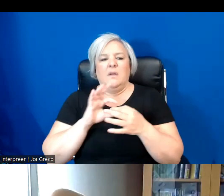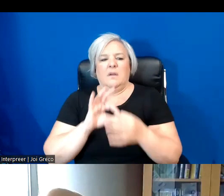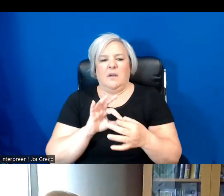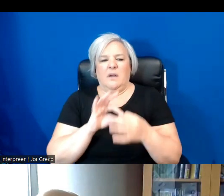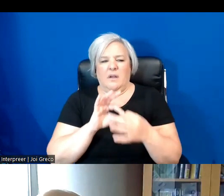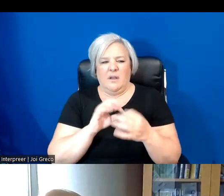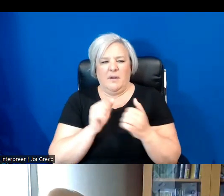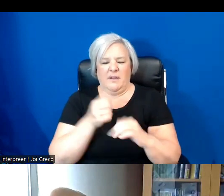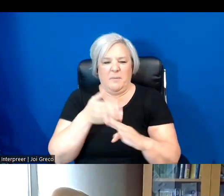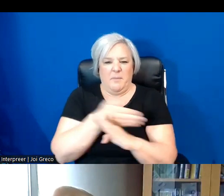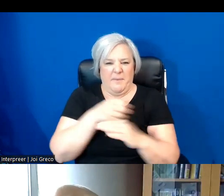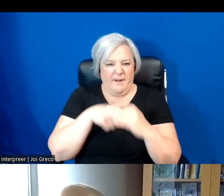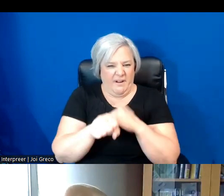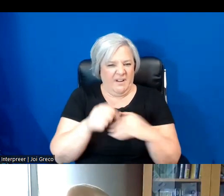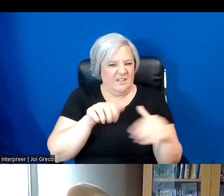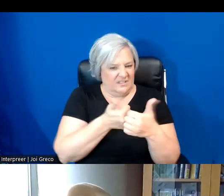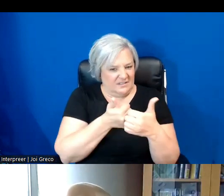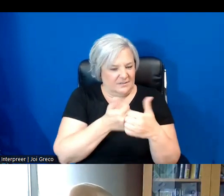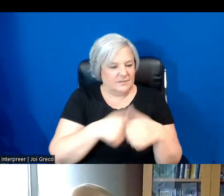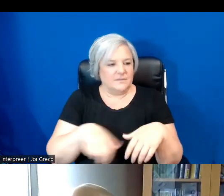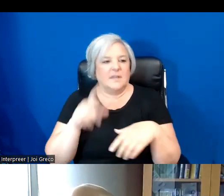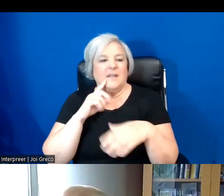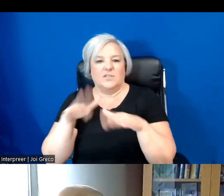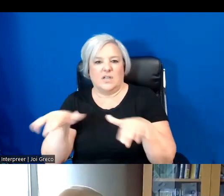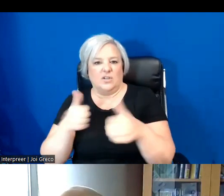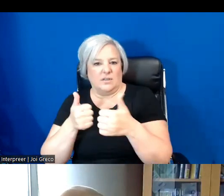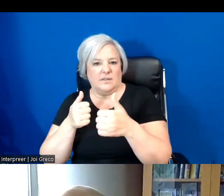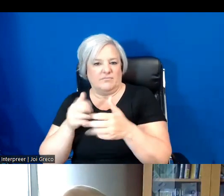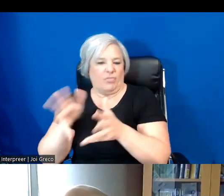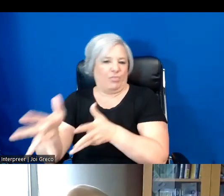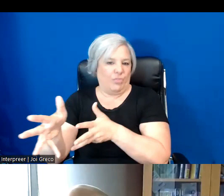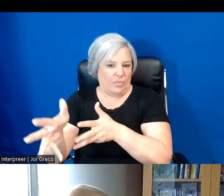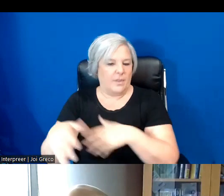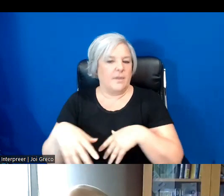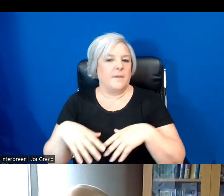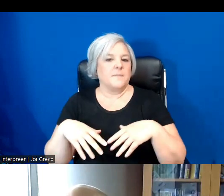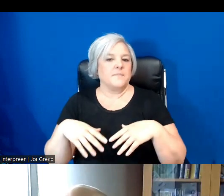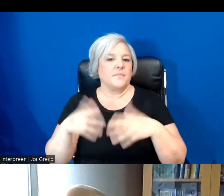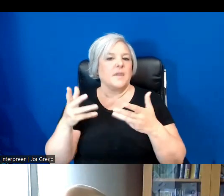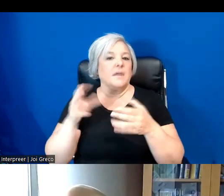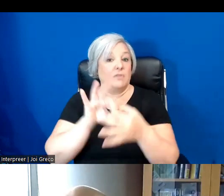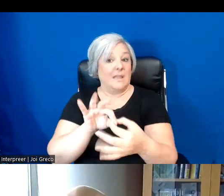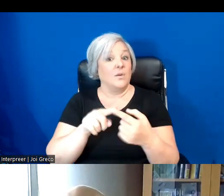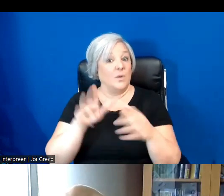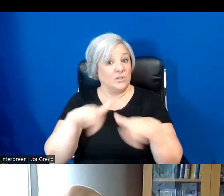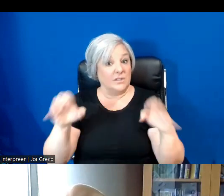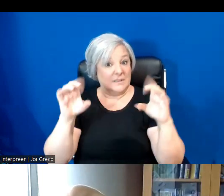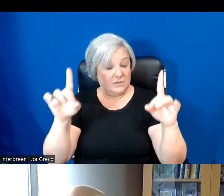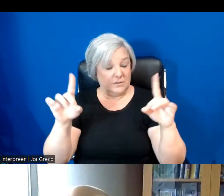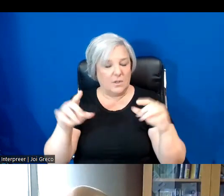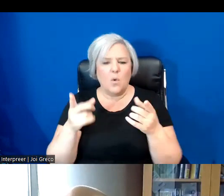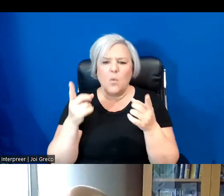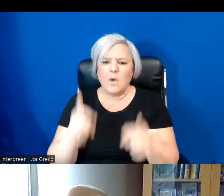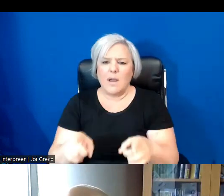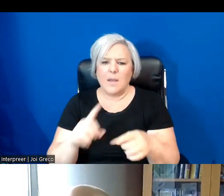the pre-birth household challenges and child abuse and neglect and ACEs score and childhood education readiness. What happens if